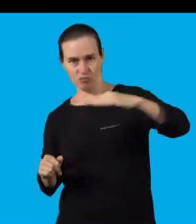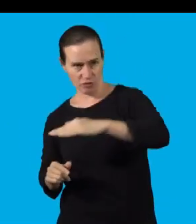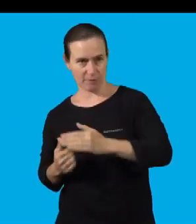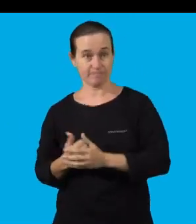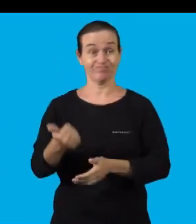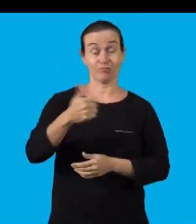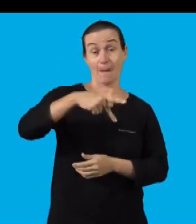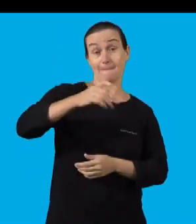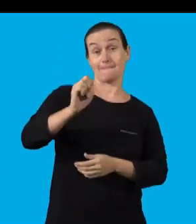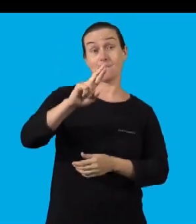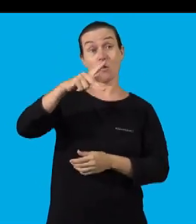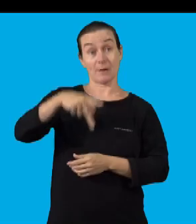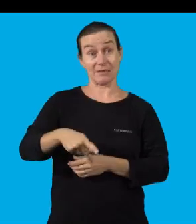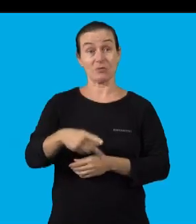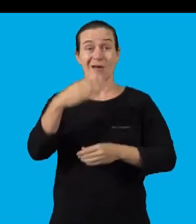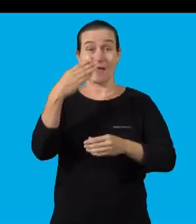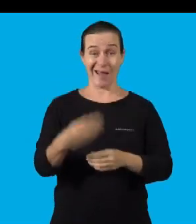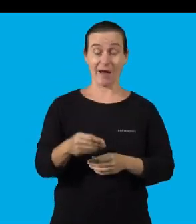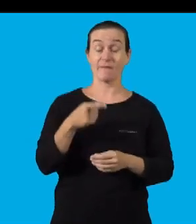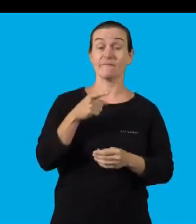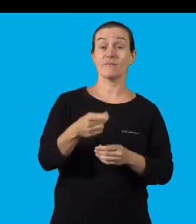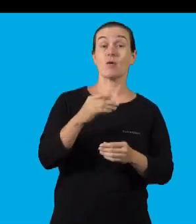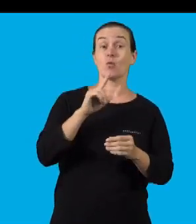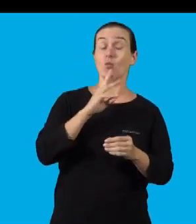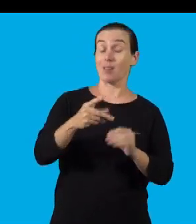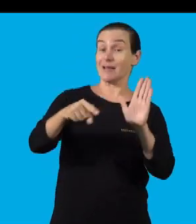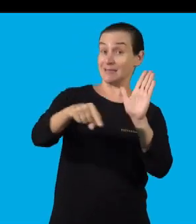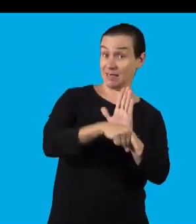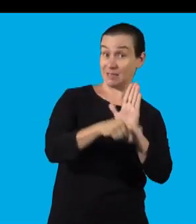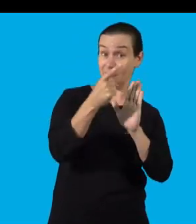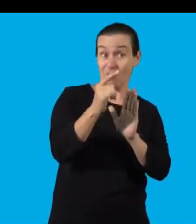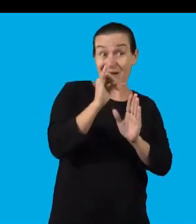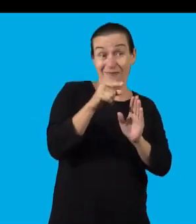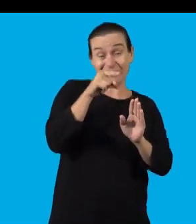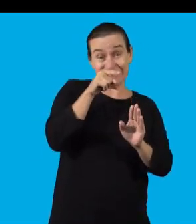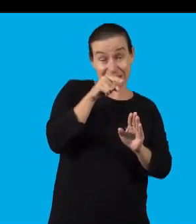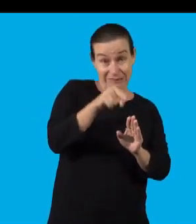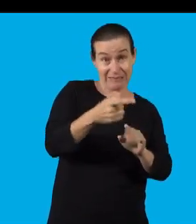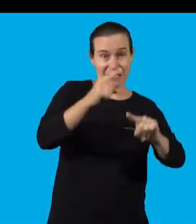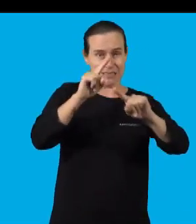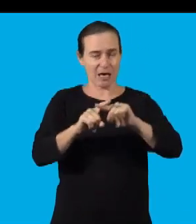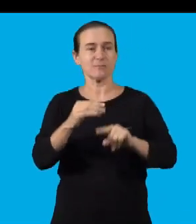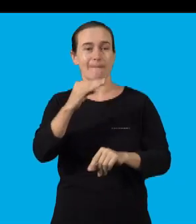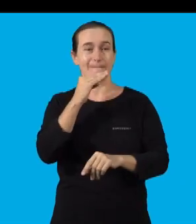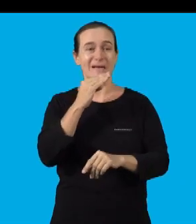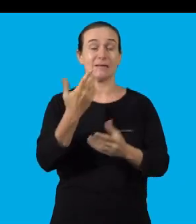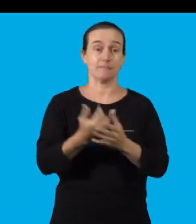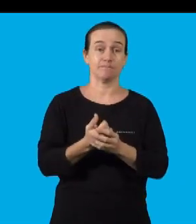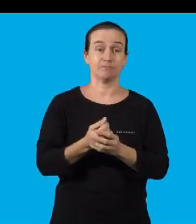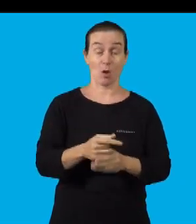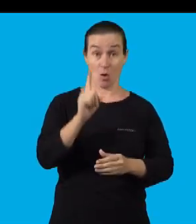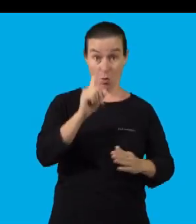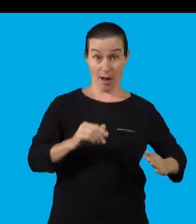gradient. Perpendicular lines have gradients that result in a -1 when multiplied. That is the gradient of